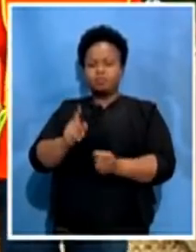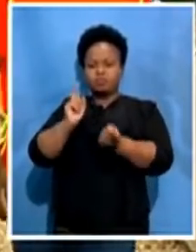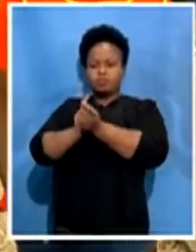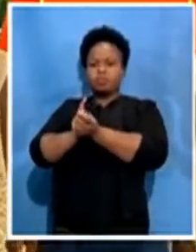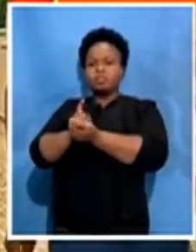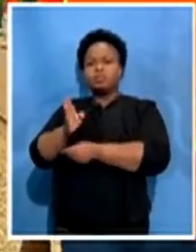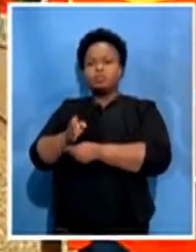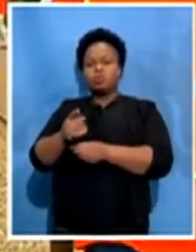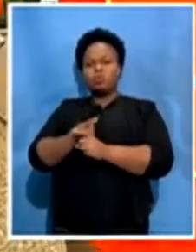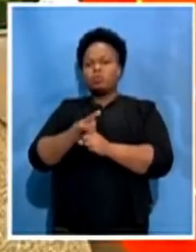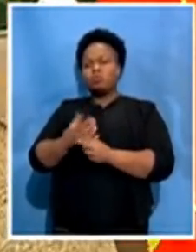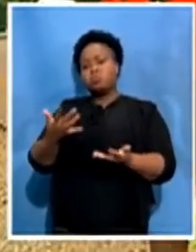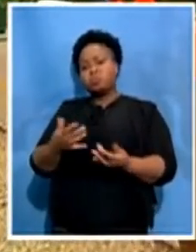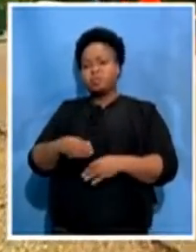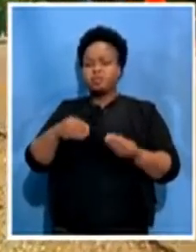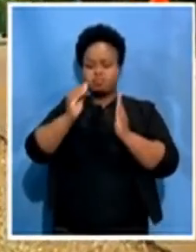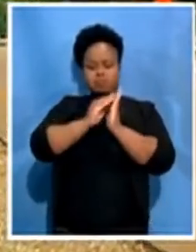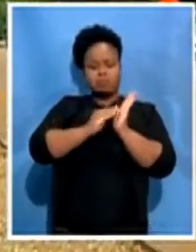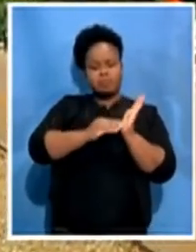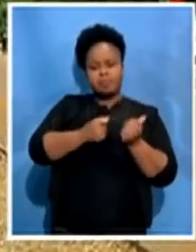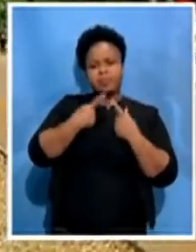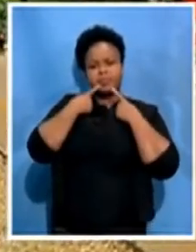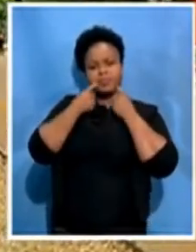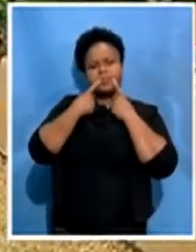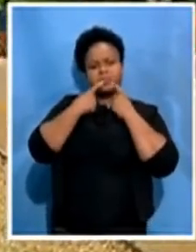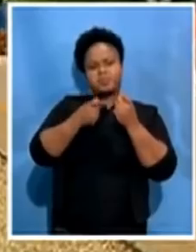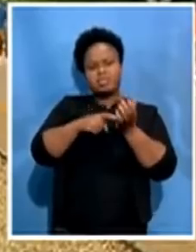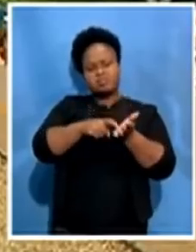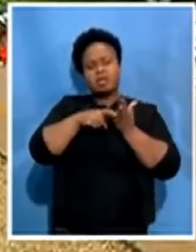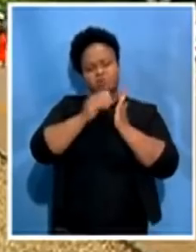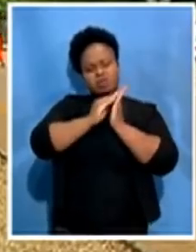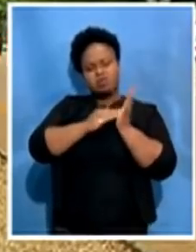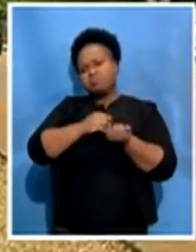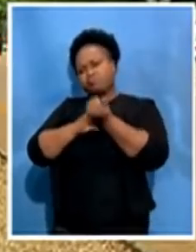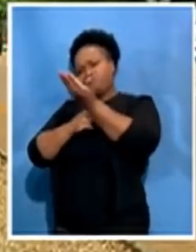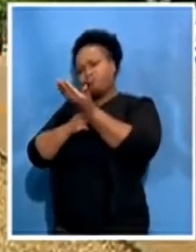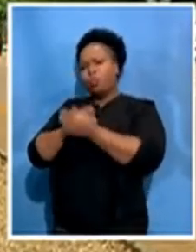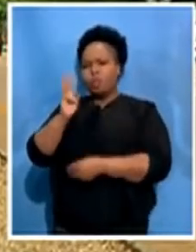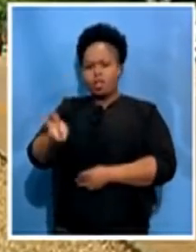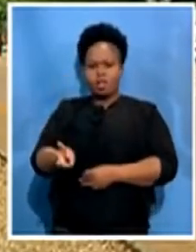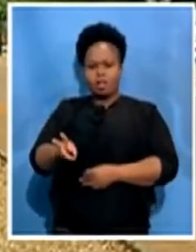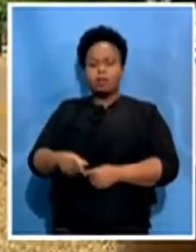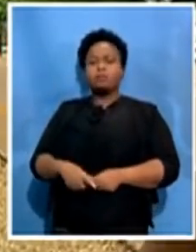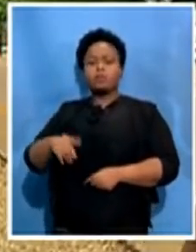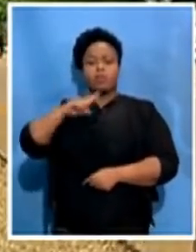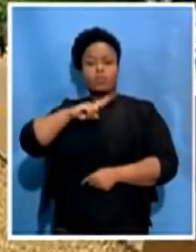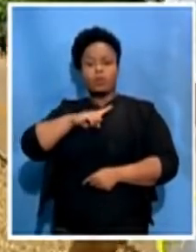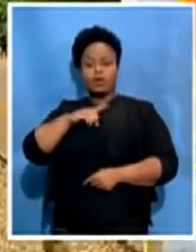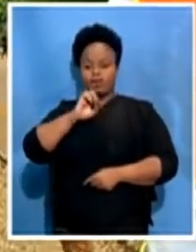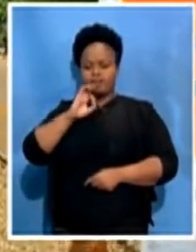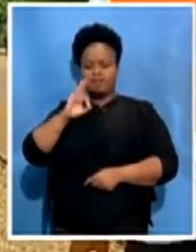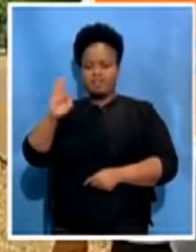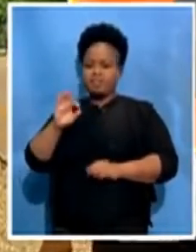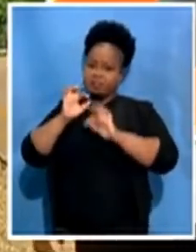memorandum of complaints and demands. And the reason for this march, the EFF tells us, which is the organizer of this march, is